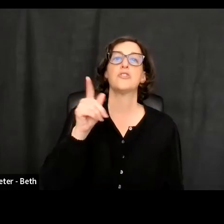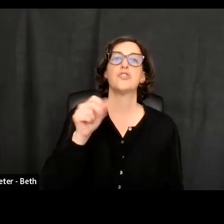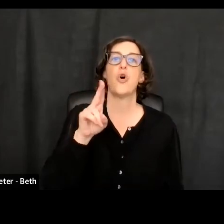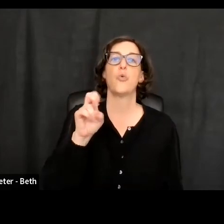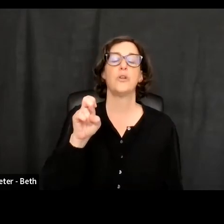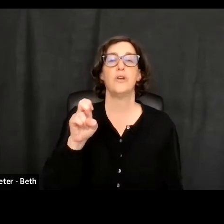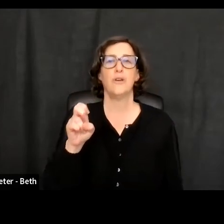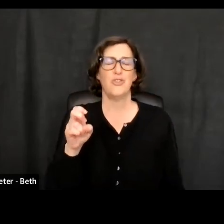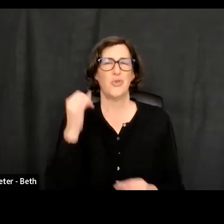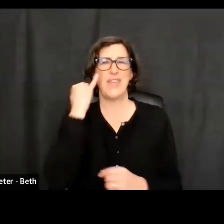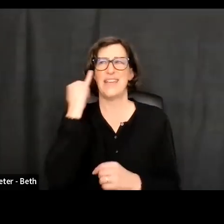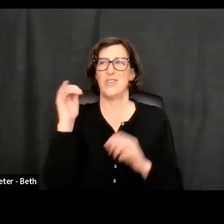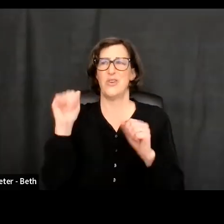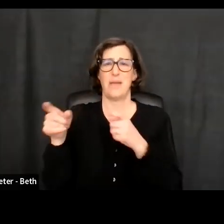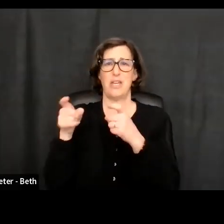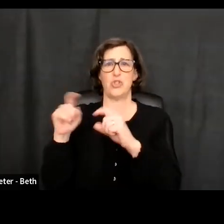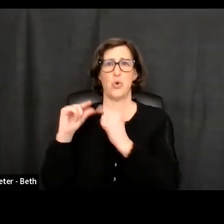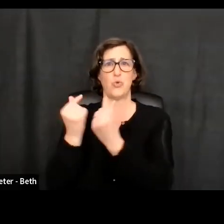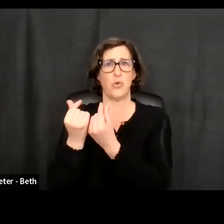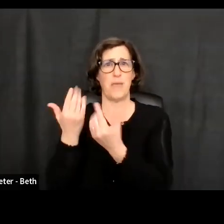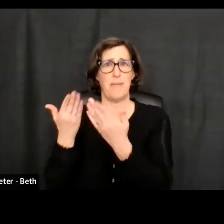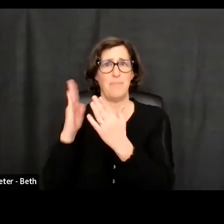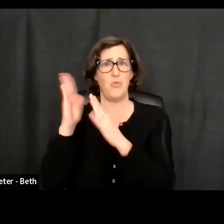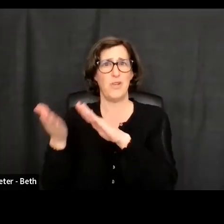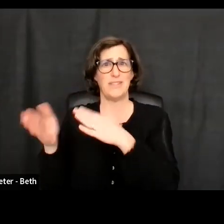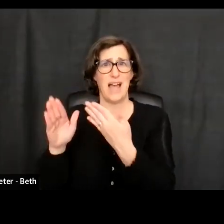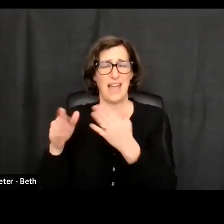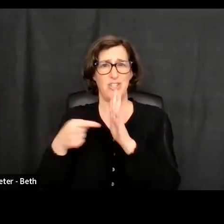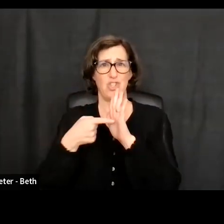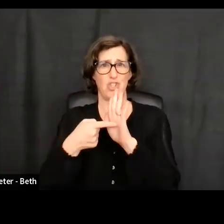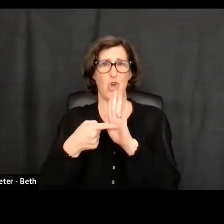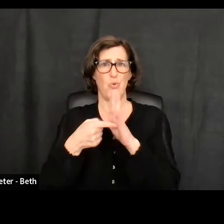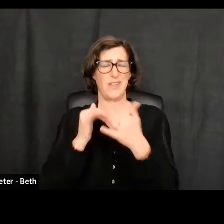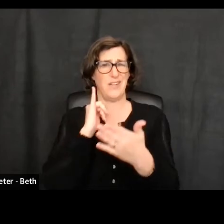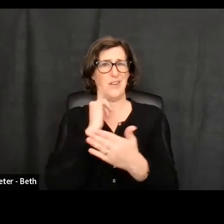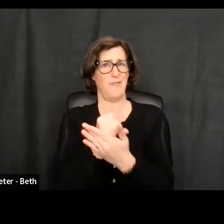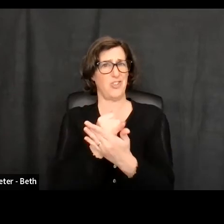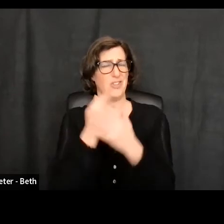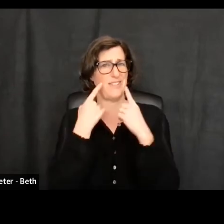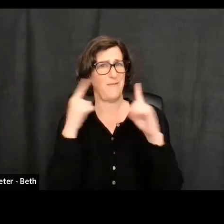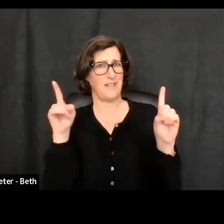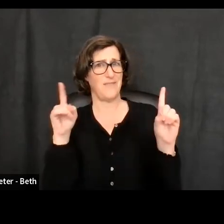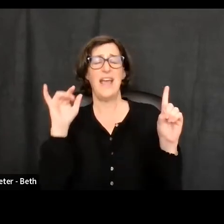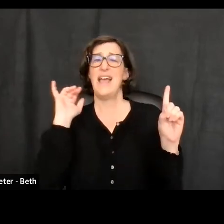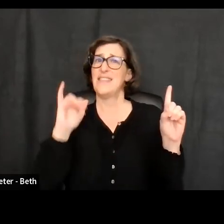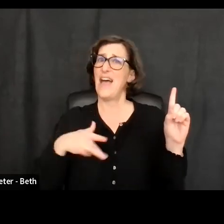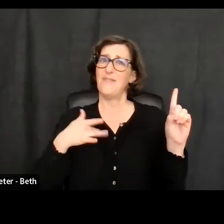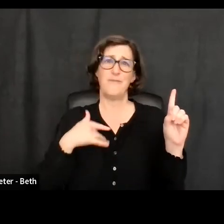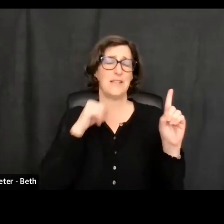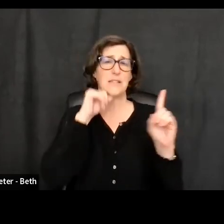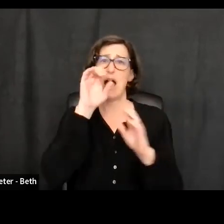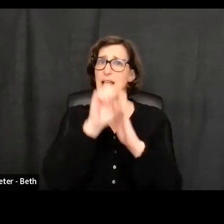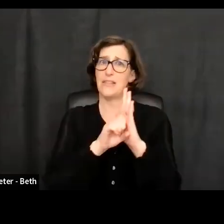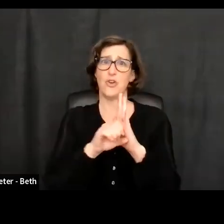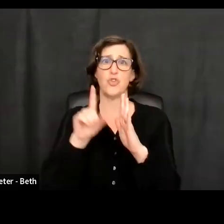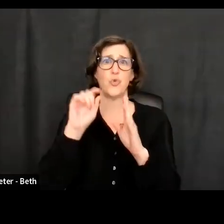die in the name of showing the efficacy of an intervention, that feels fundamentally unethical. 20 years into an